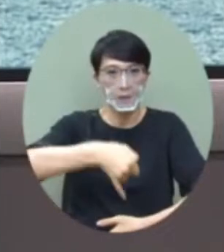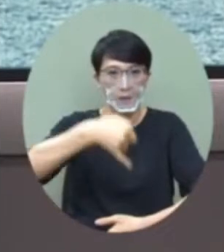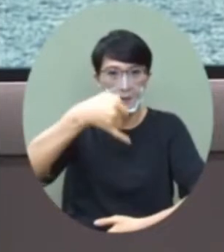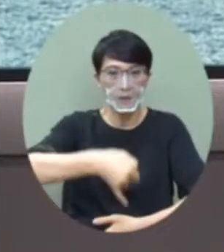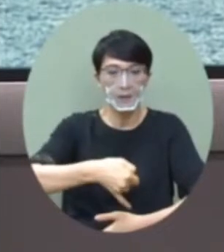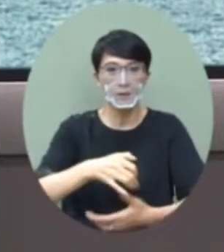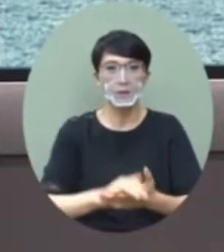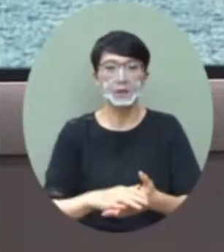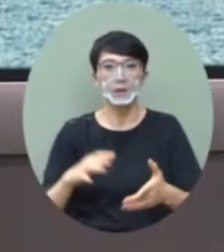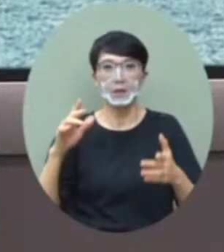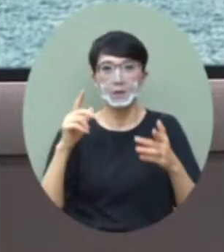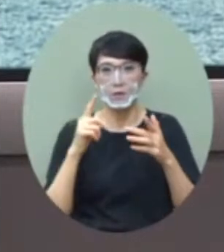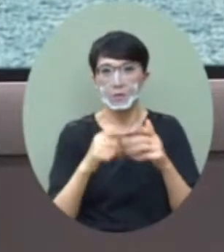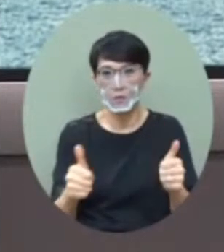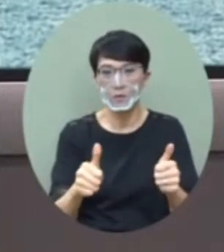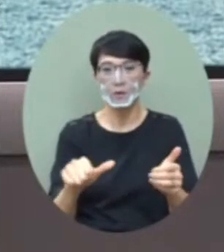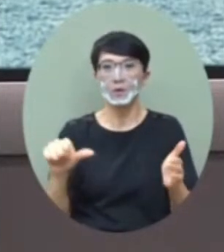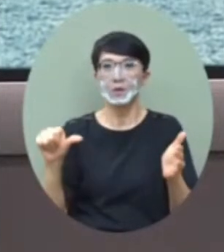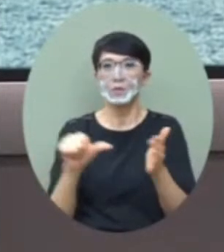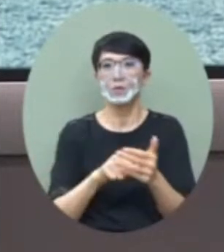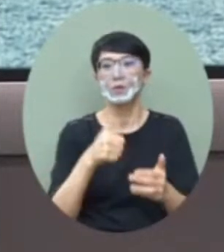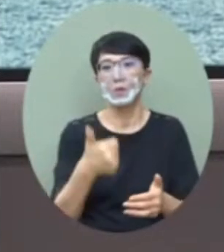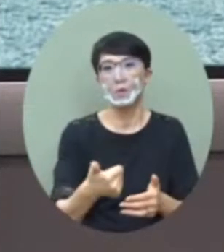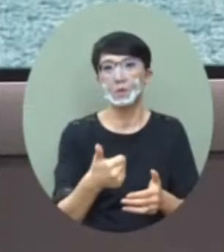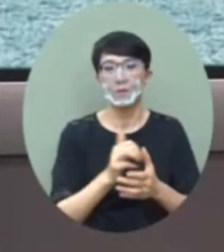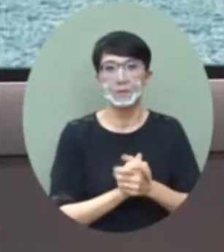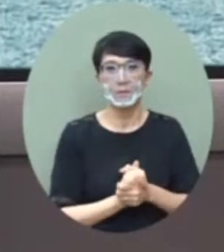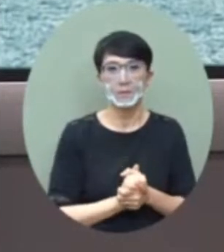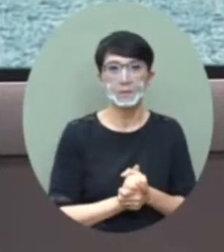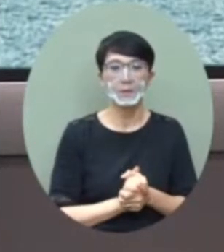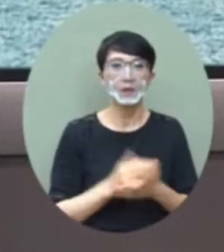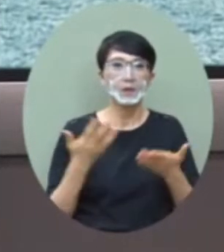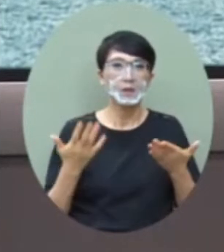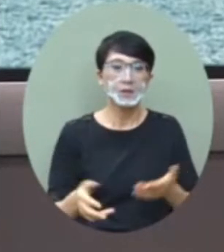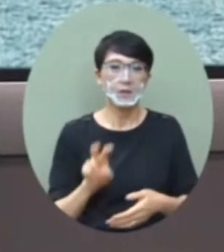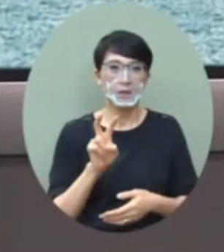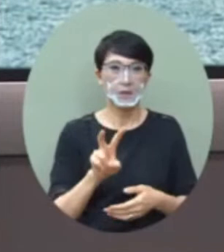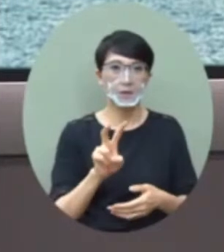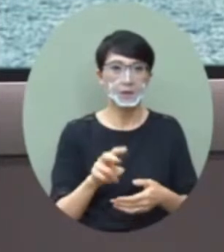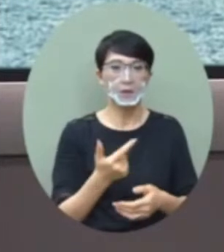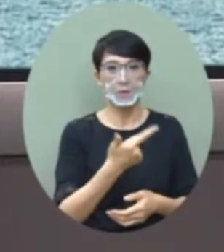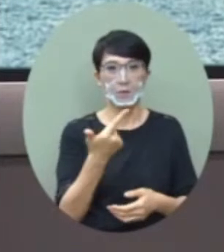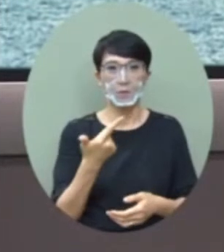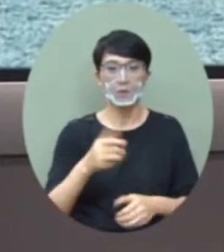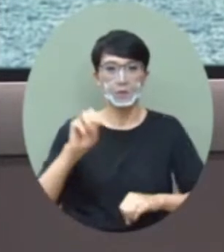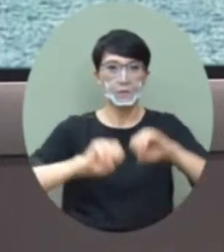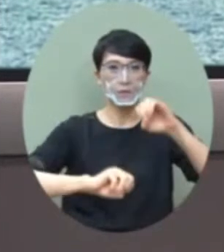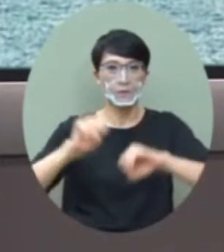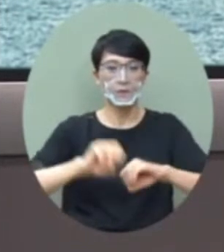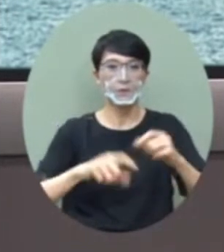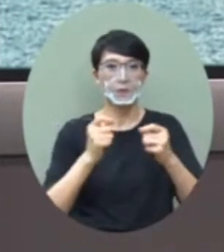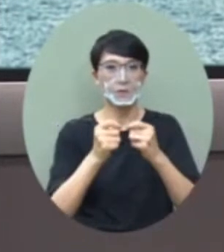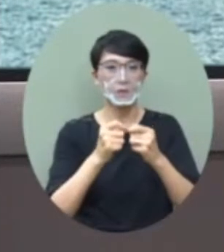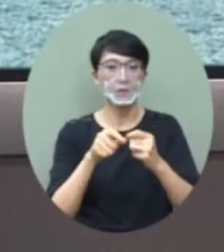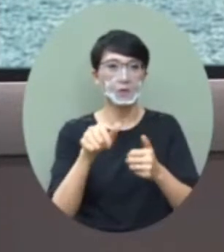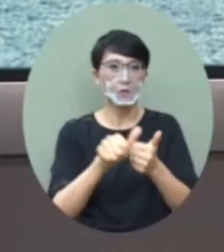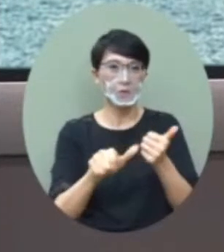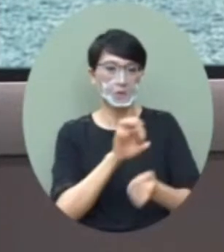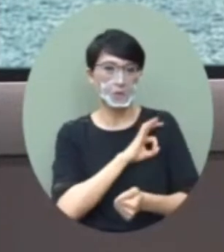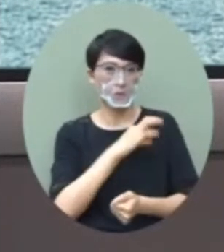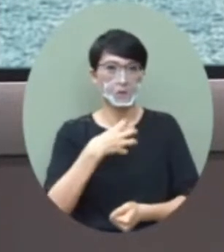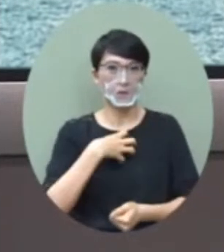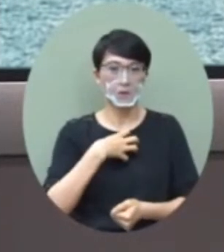between vaccinations could be shortened. So for those who were infected for the first time and unvaccinated,